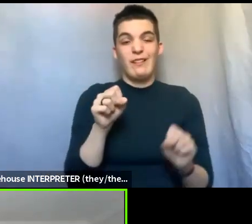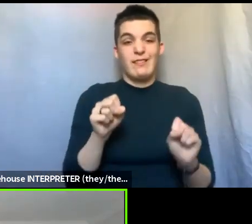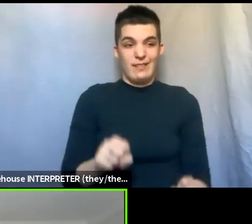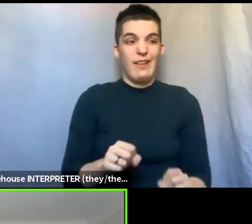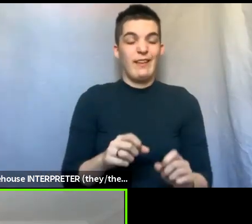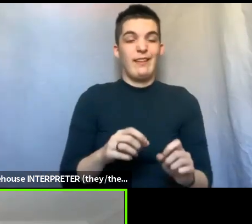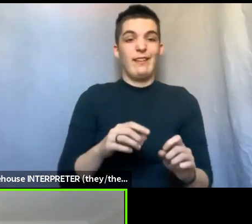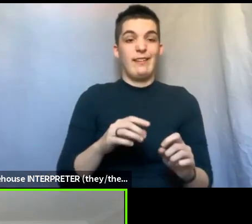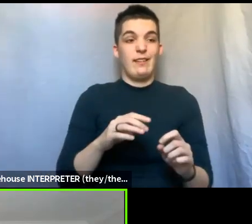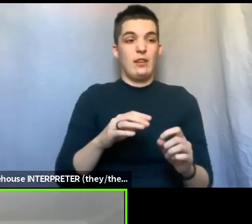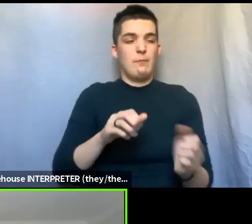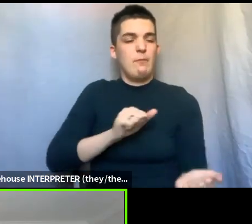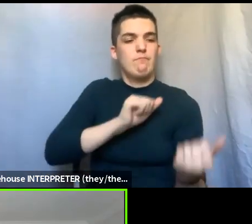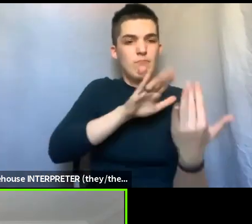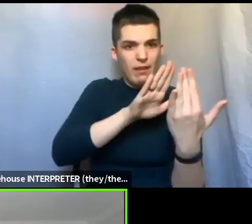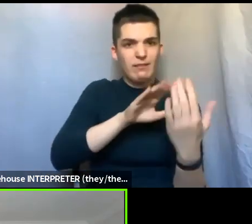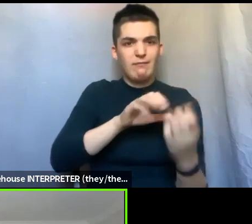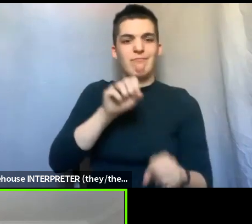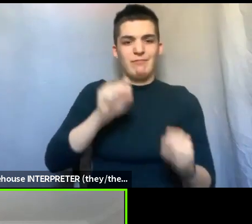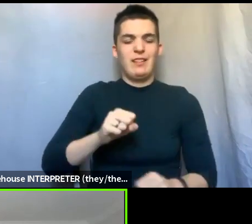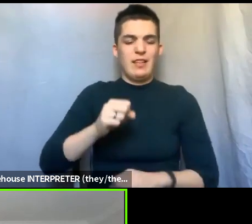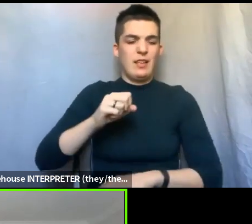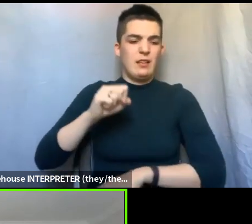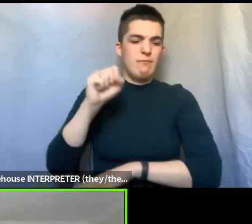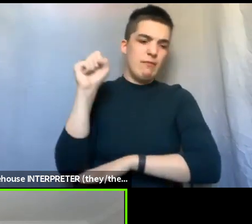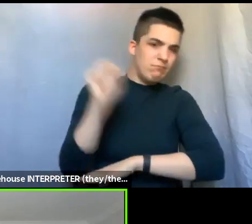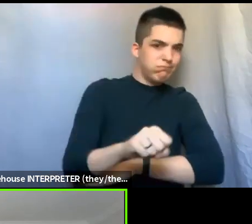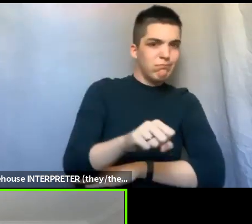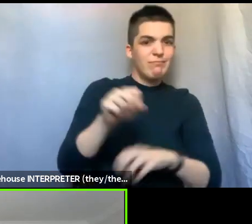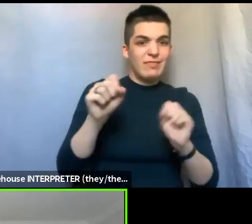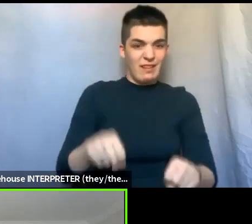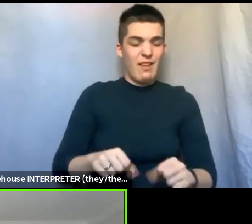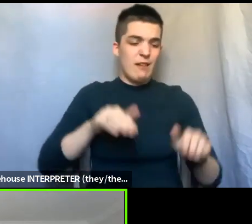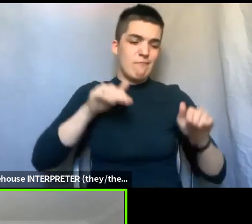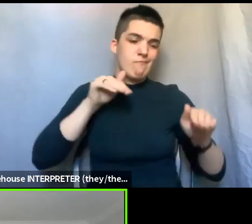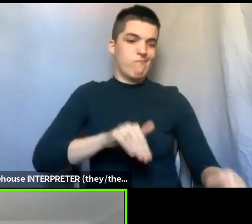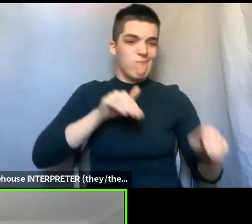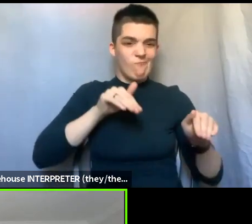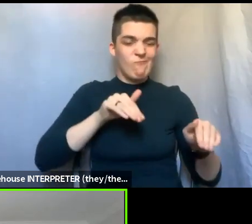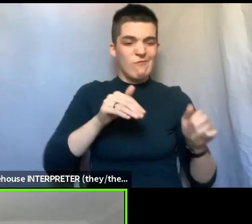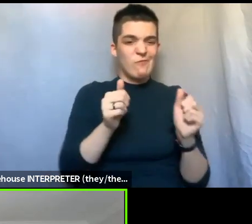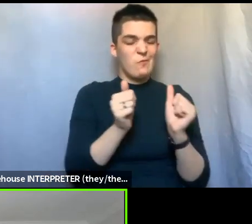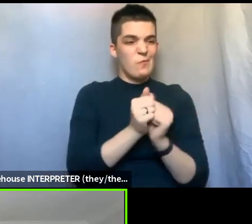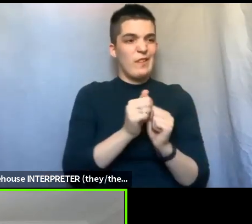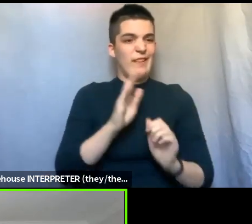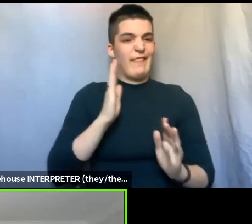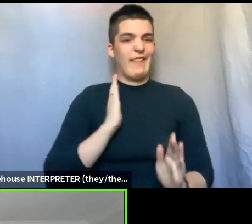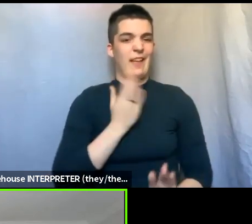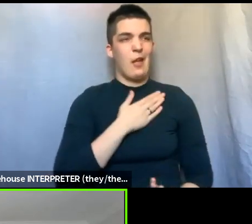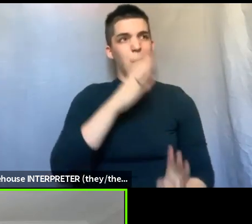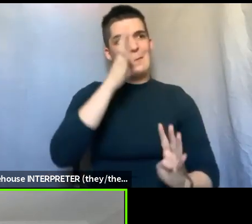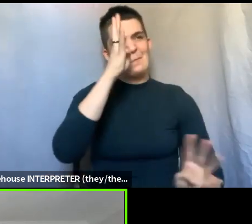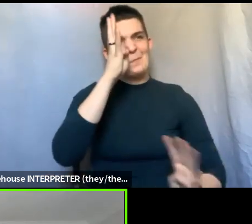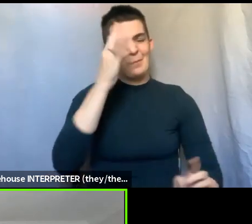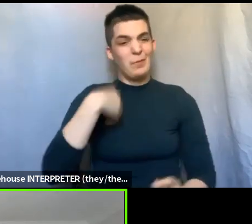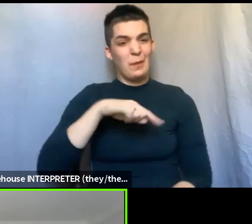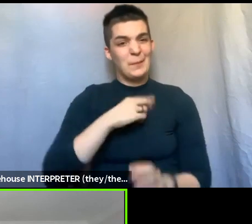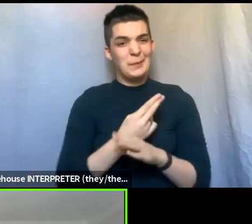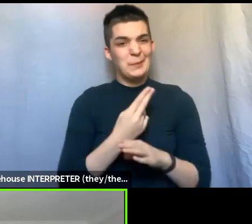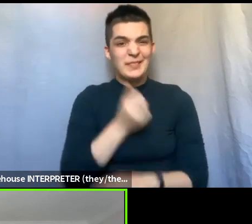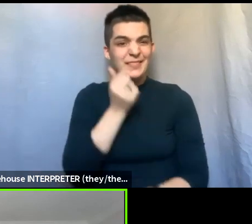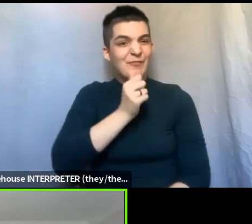conquered with passion and enthusiasm and smarts and all of the things that we use on a daily basis when